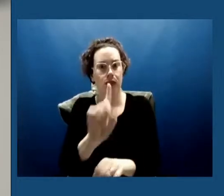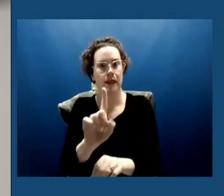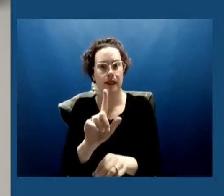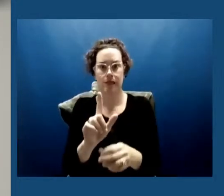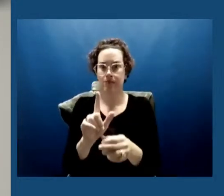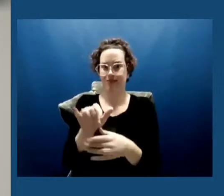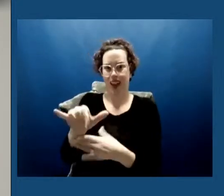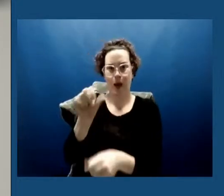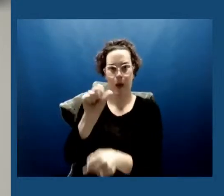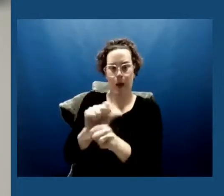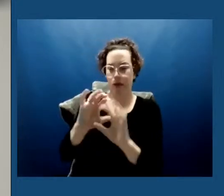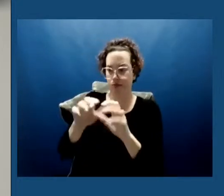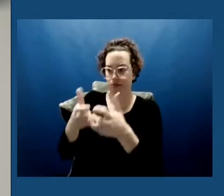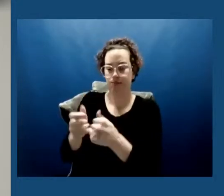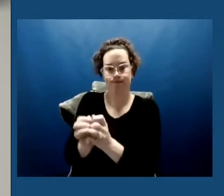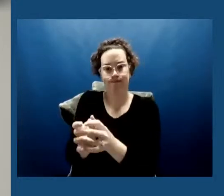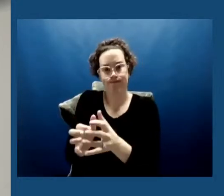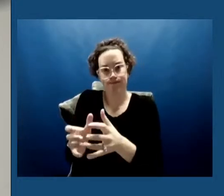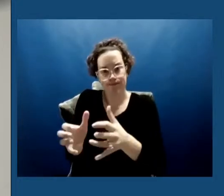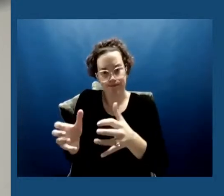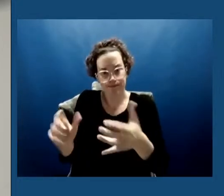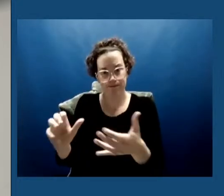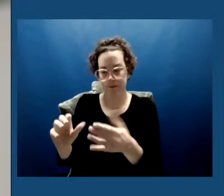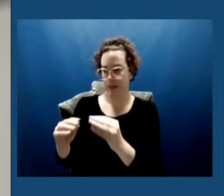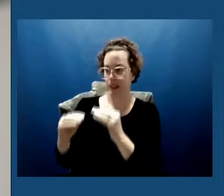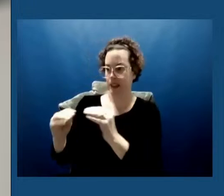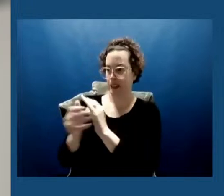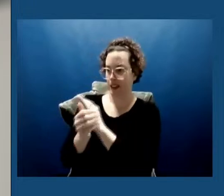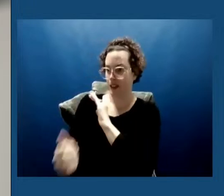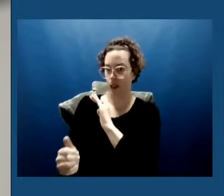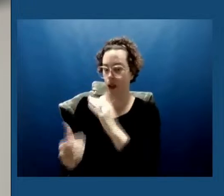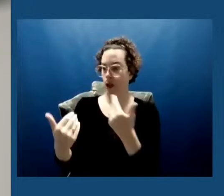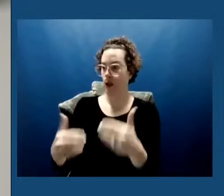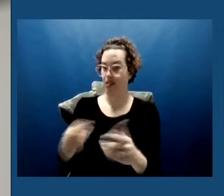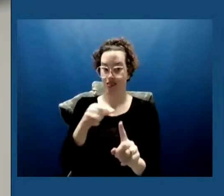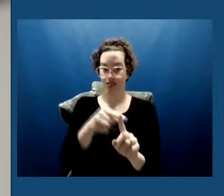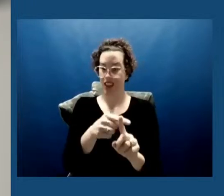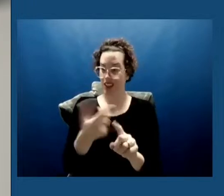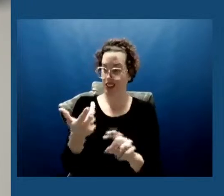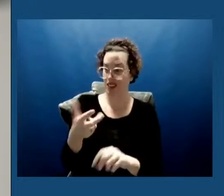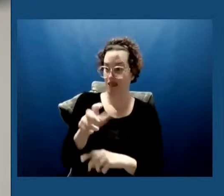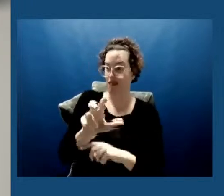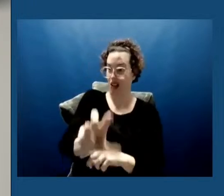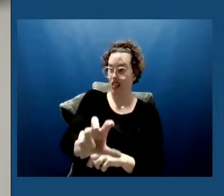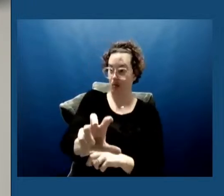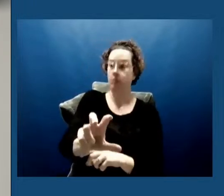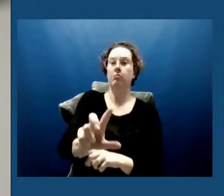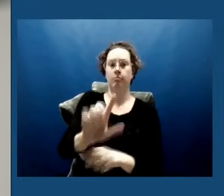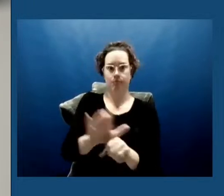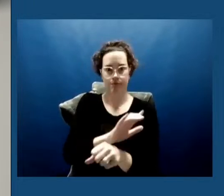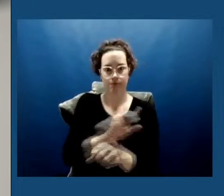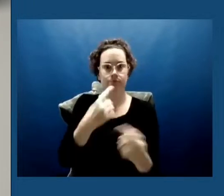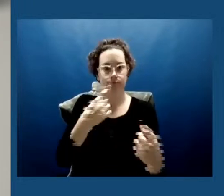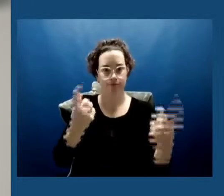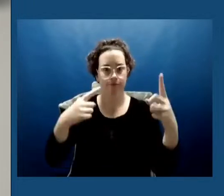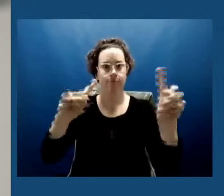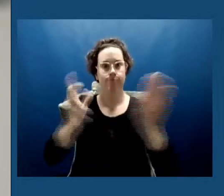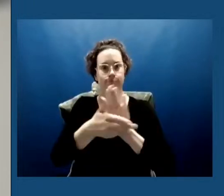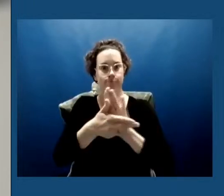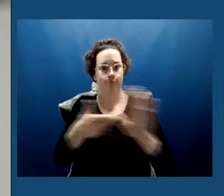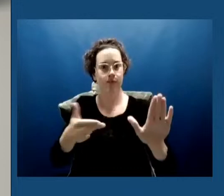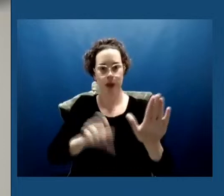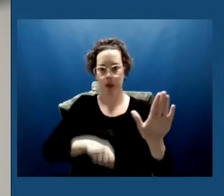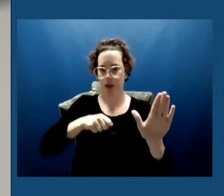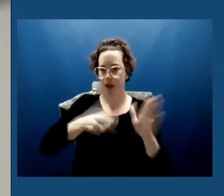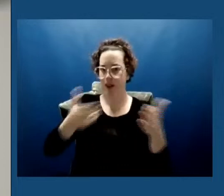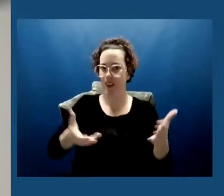workforce that will make these critical investments a success. And so I'm proud to be here today. Thank you, Randy, for